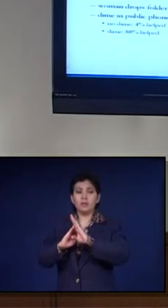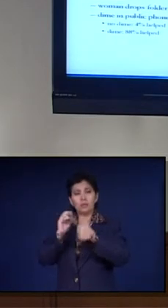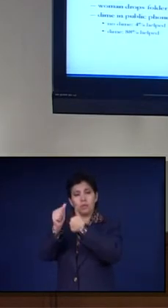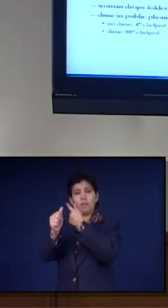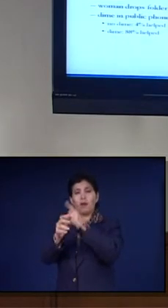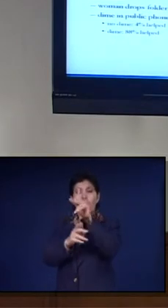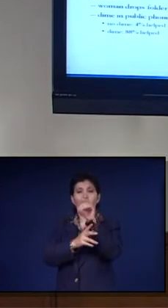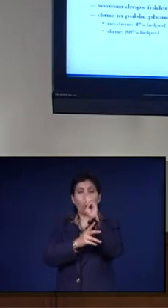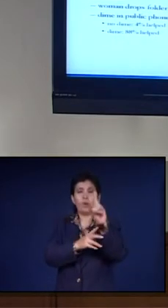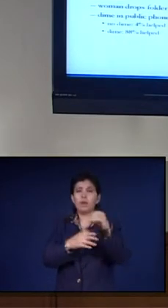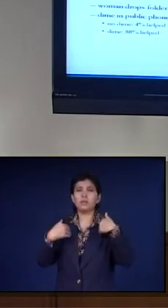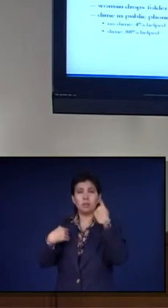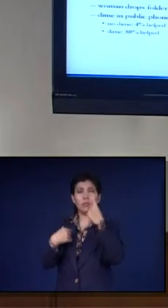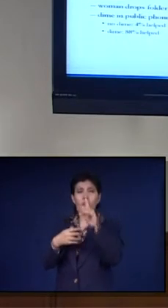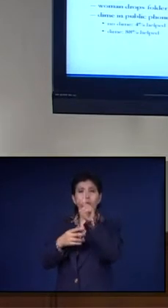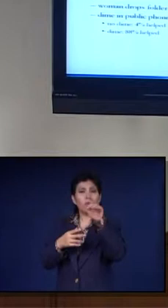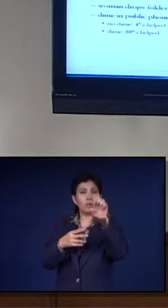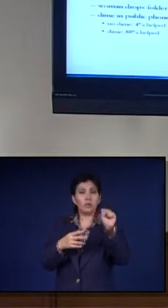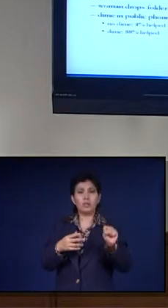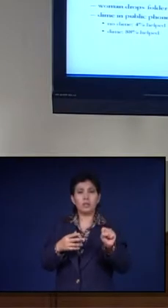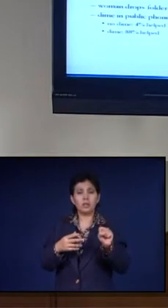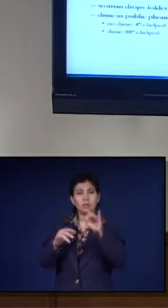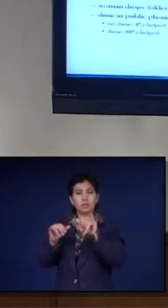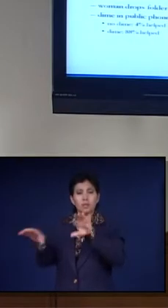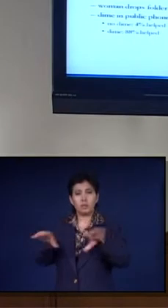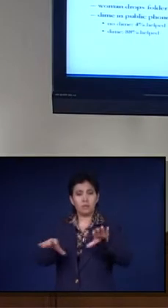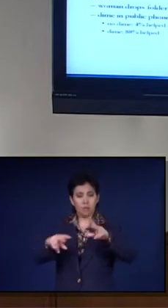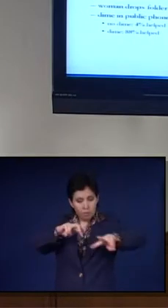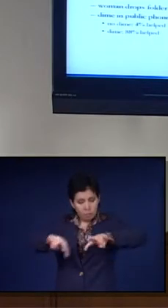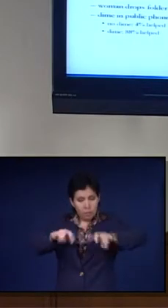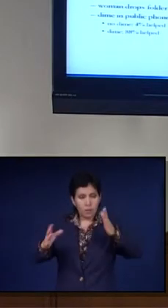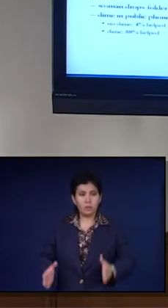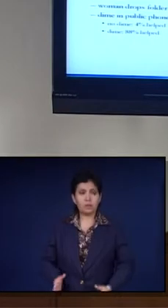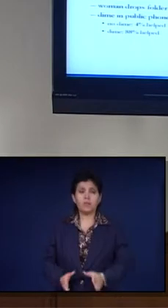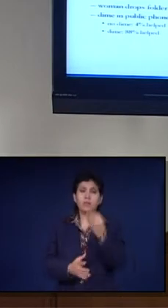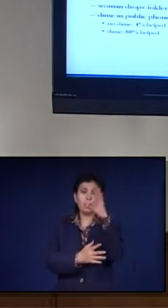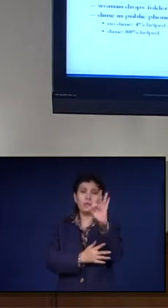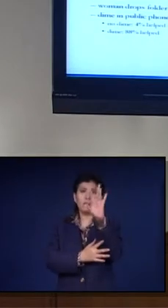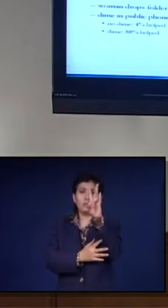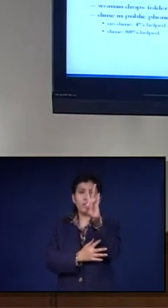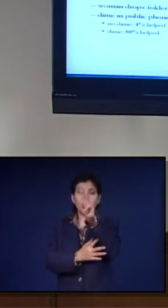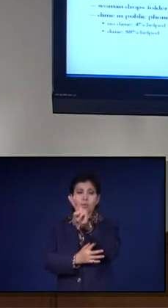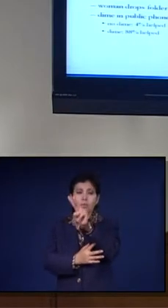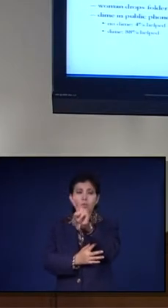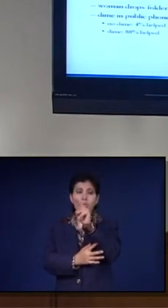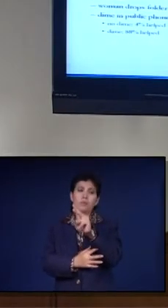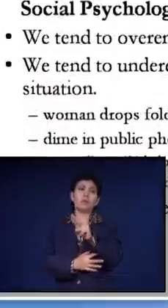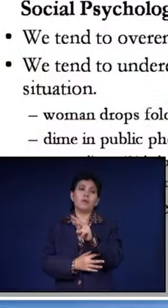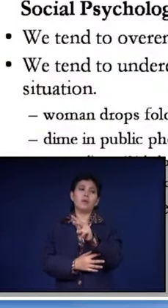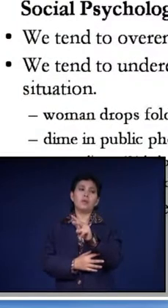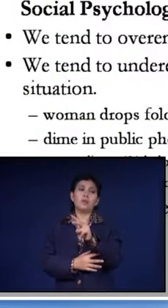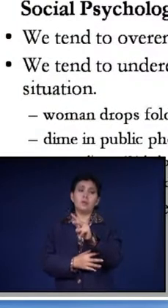Now, there's one case done by Shand and Levine in 1972. Now, they made